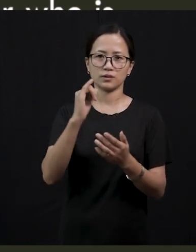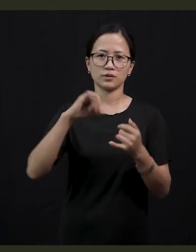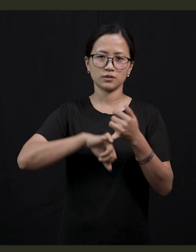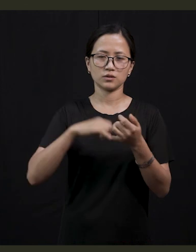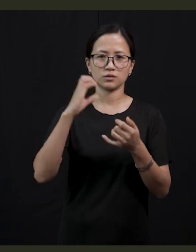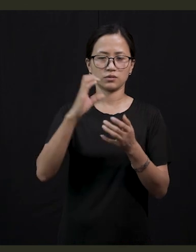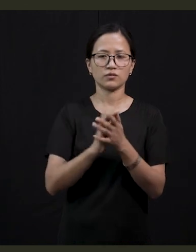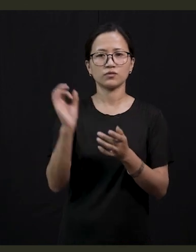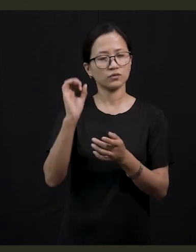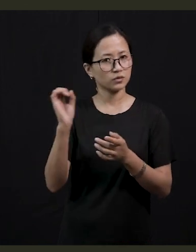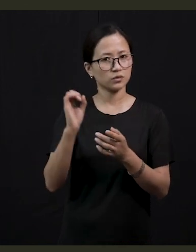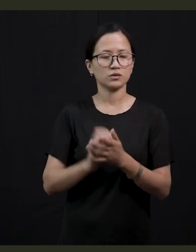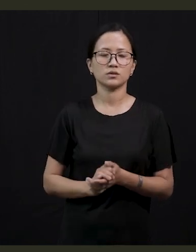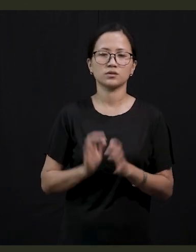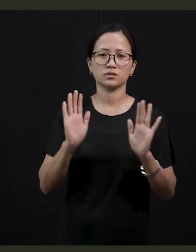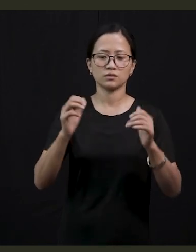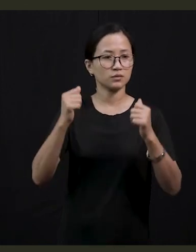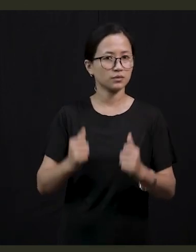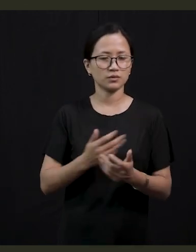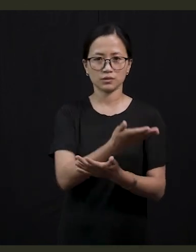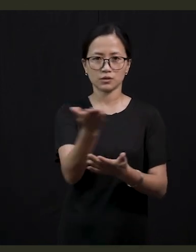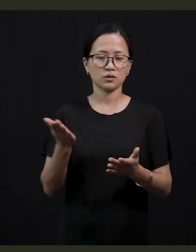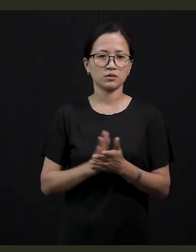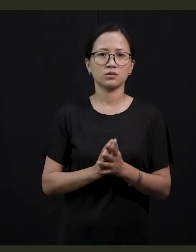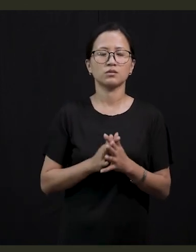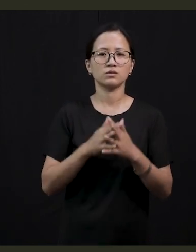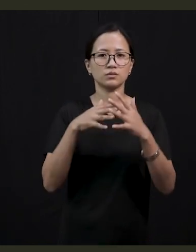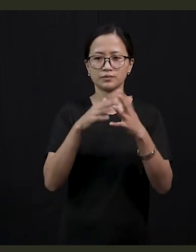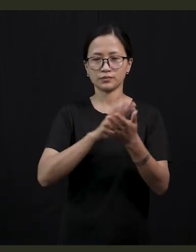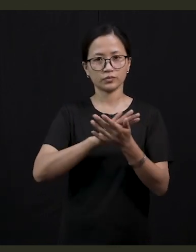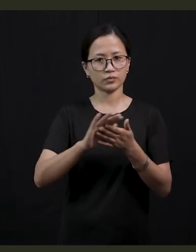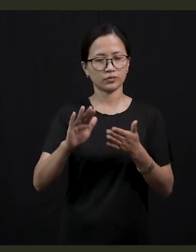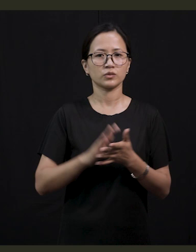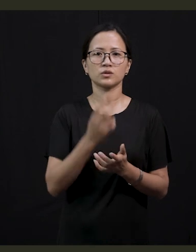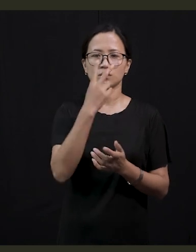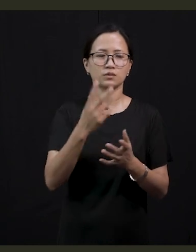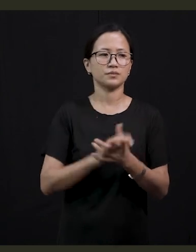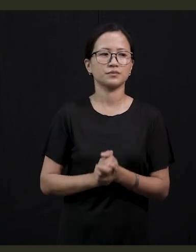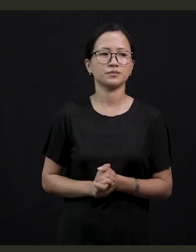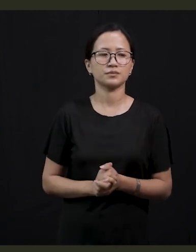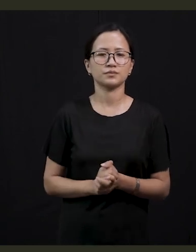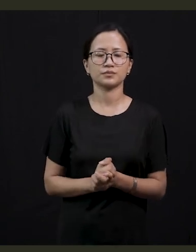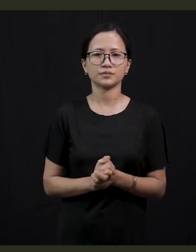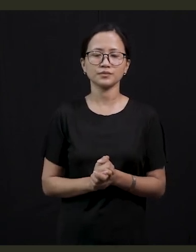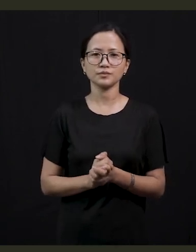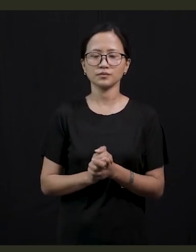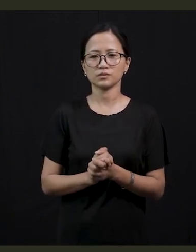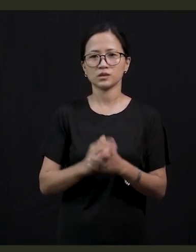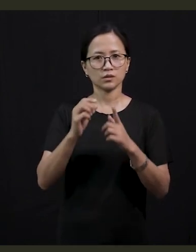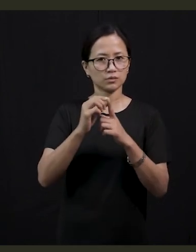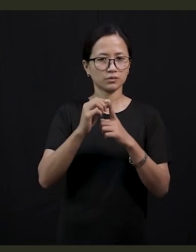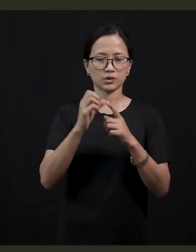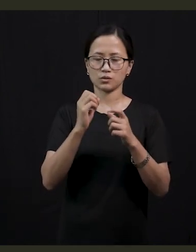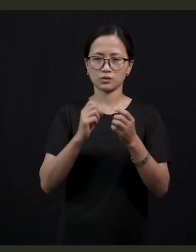there. And this is going to be your homework. So I want you to take a political map